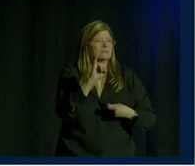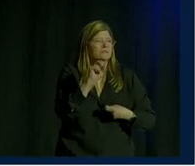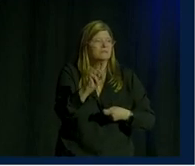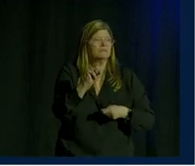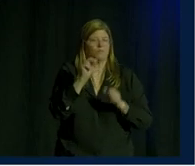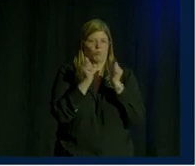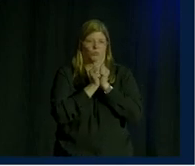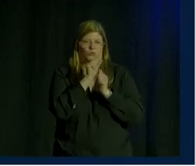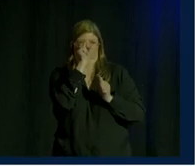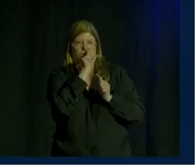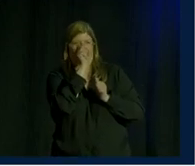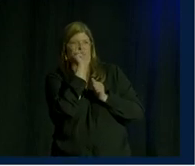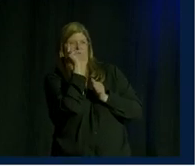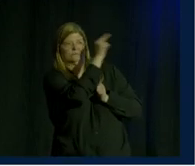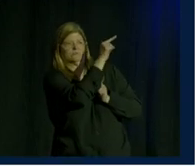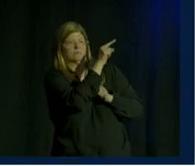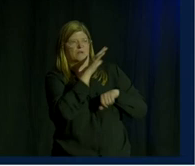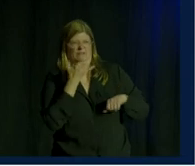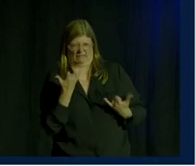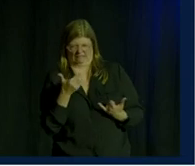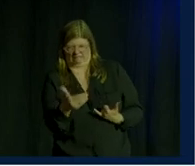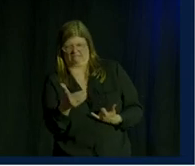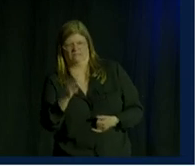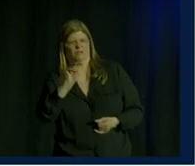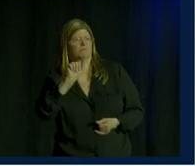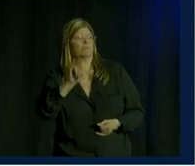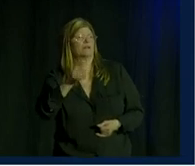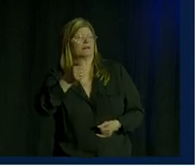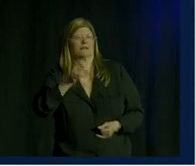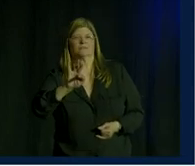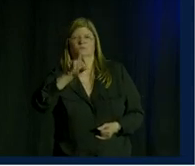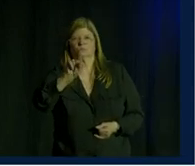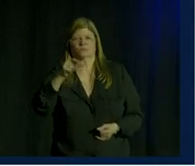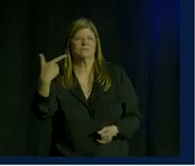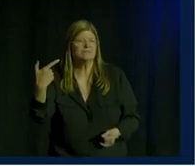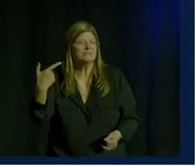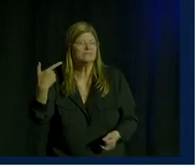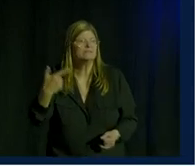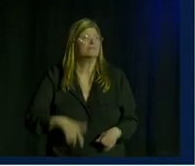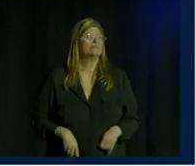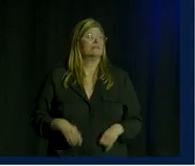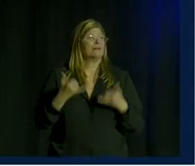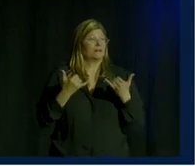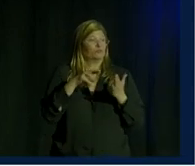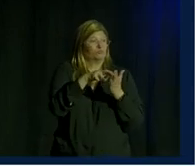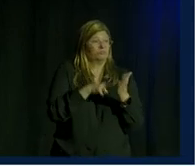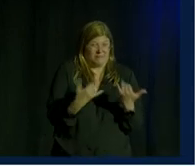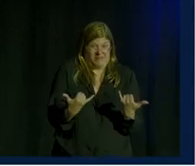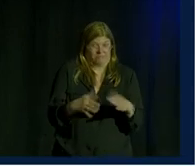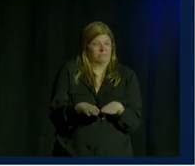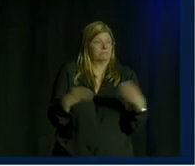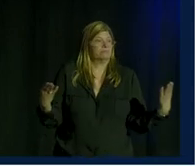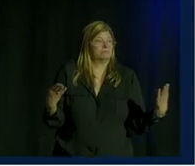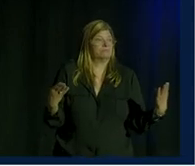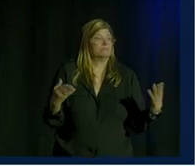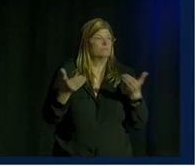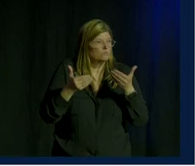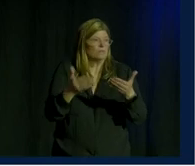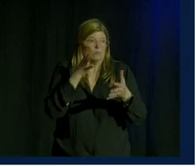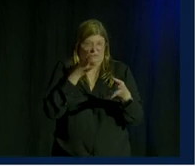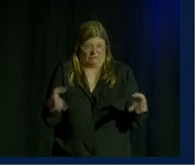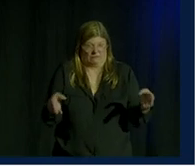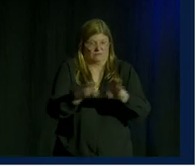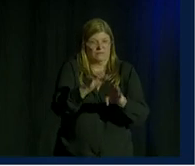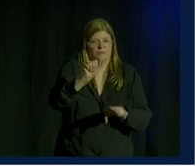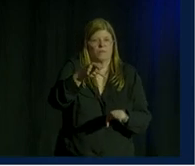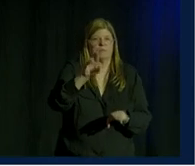Greece on May 19th, 2021. Registration is currently open and will close on April 15th